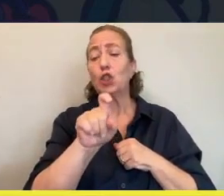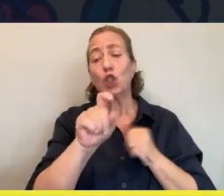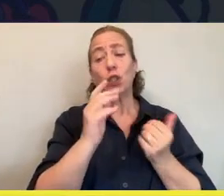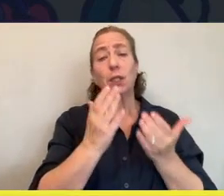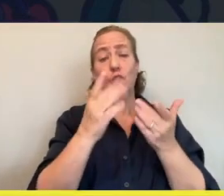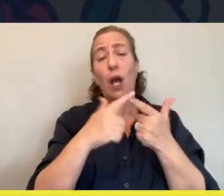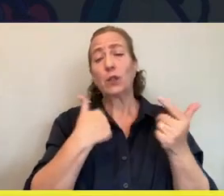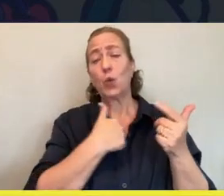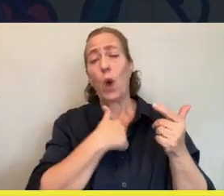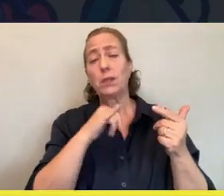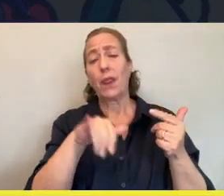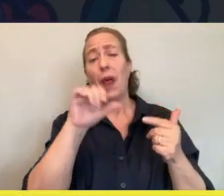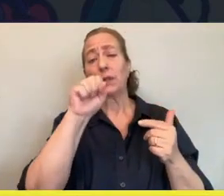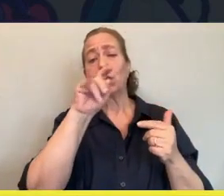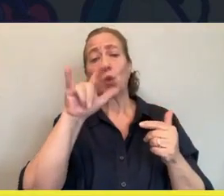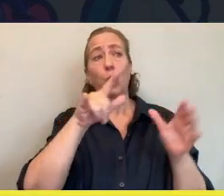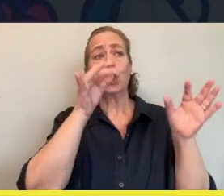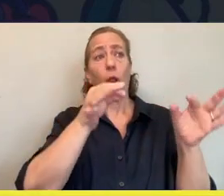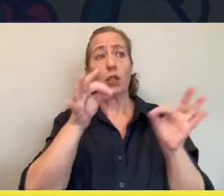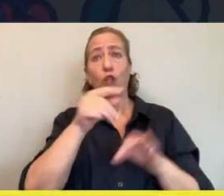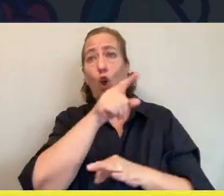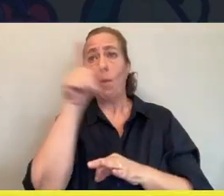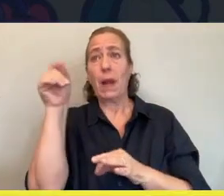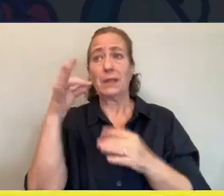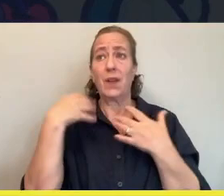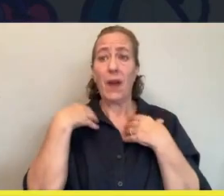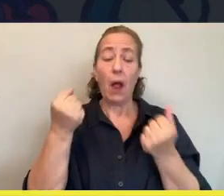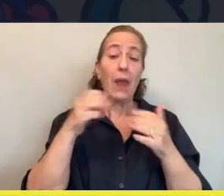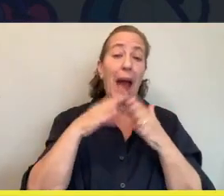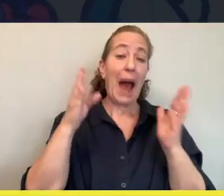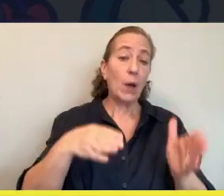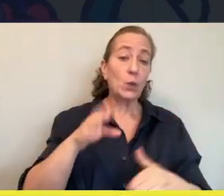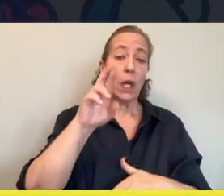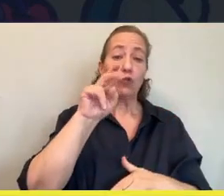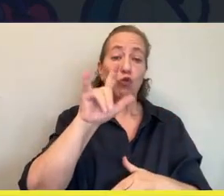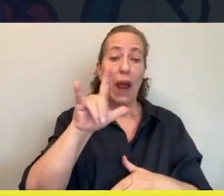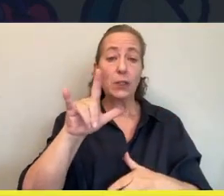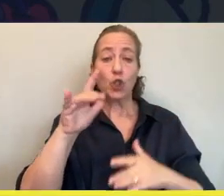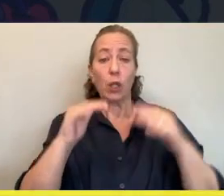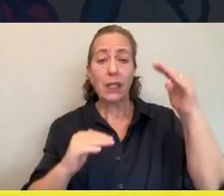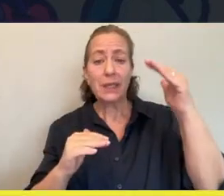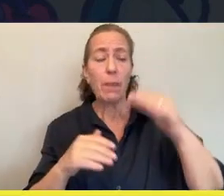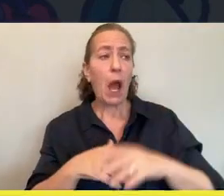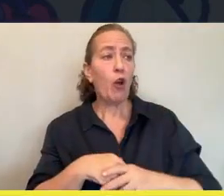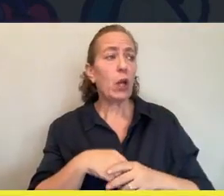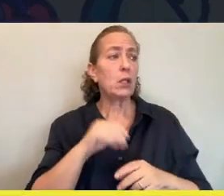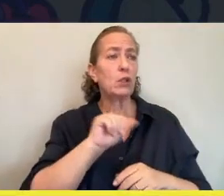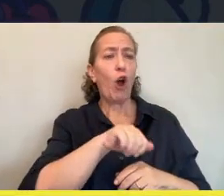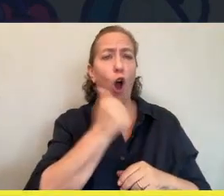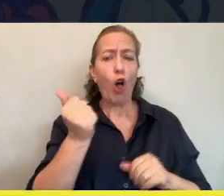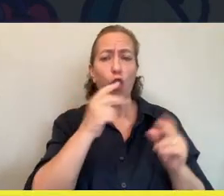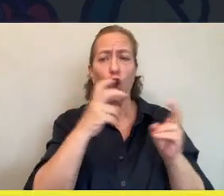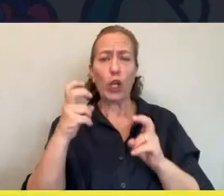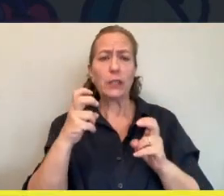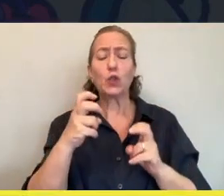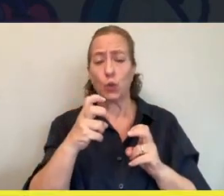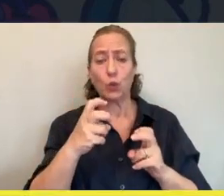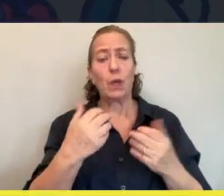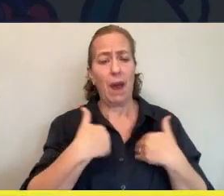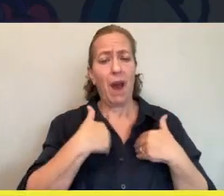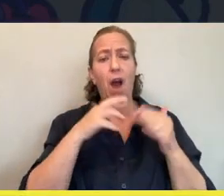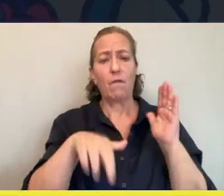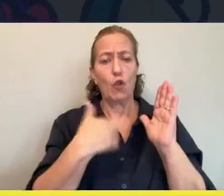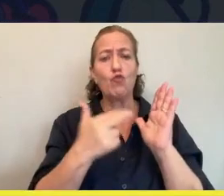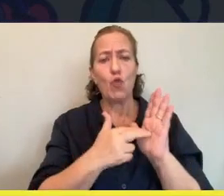social determinants of health, housing, racial disparities, other similar issues are playing a major role in driving